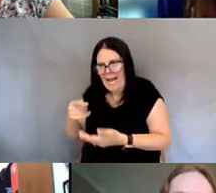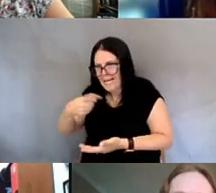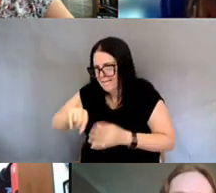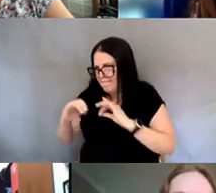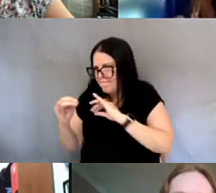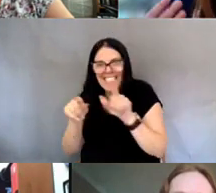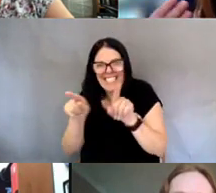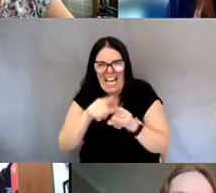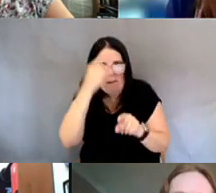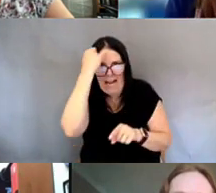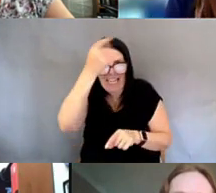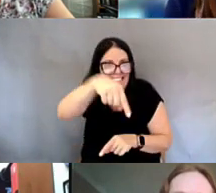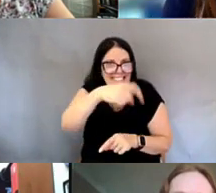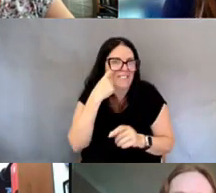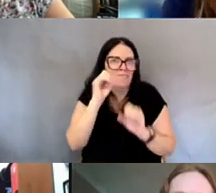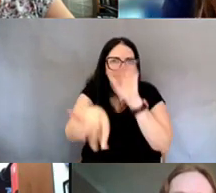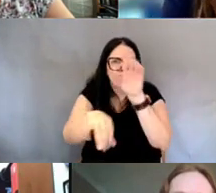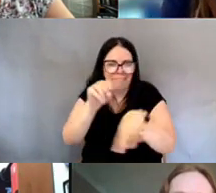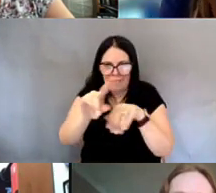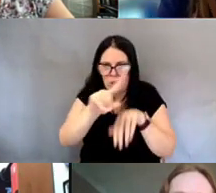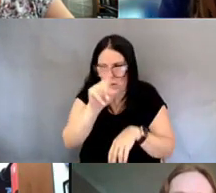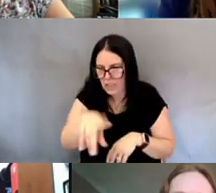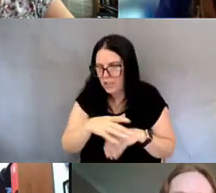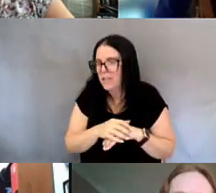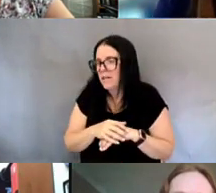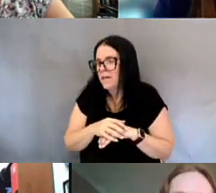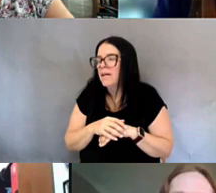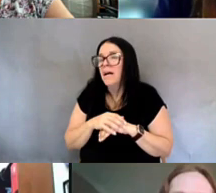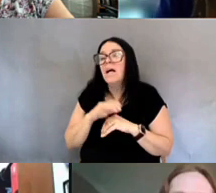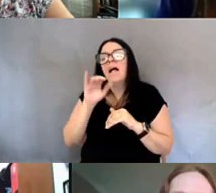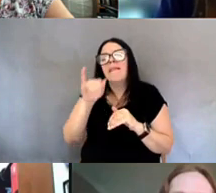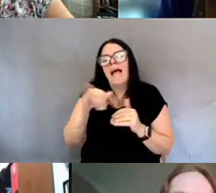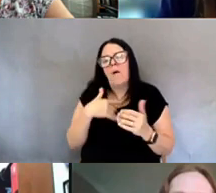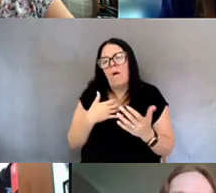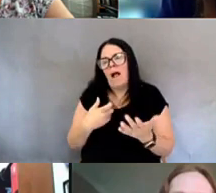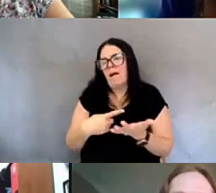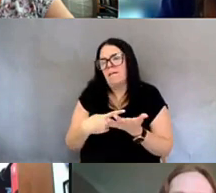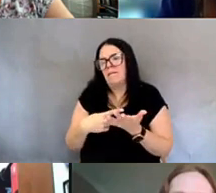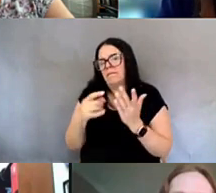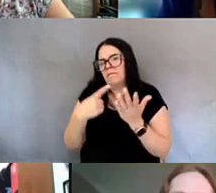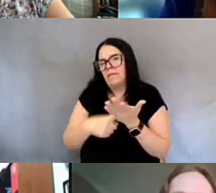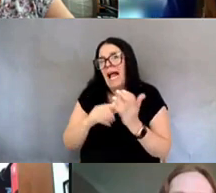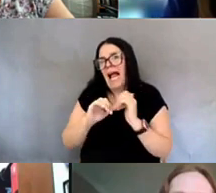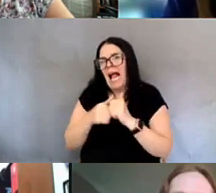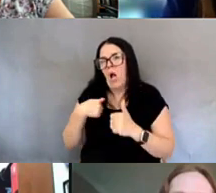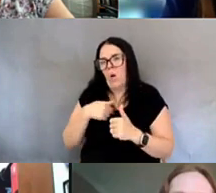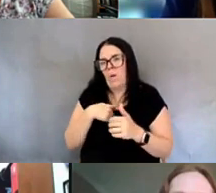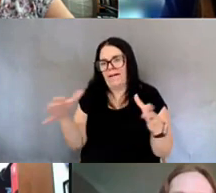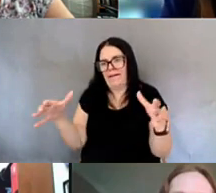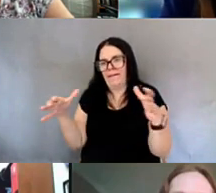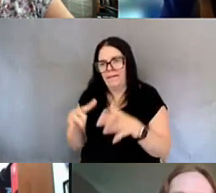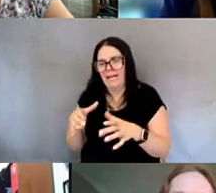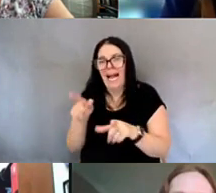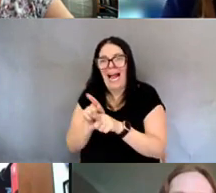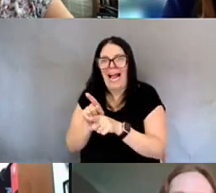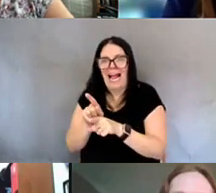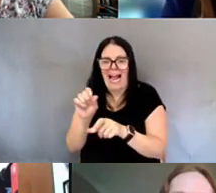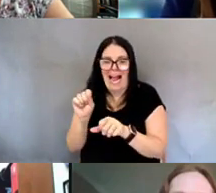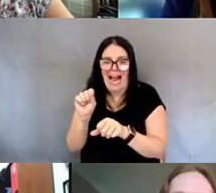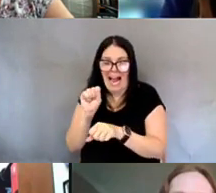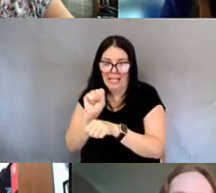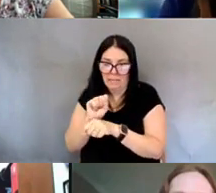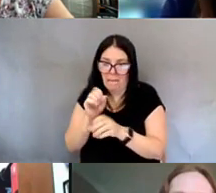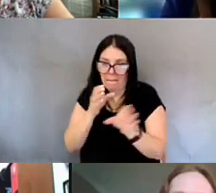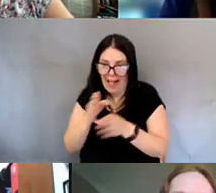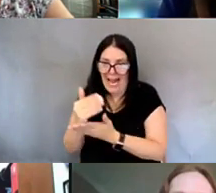other. And I want to tell you a little bit about how and why we came together as the Planning a Lesson working group.